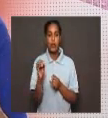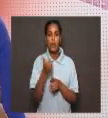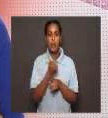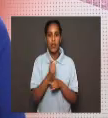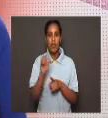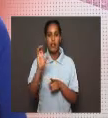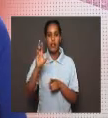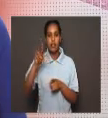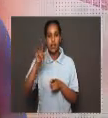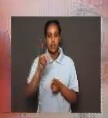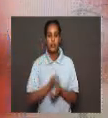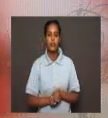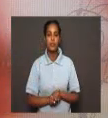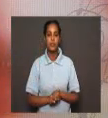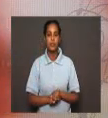metallic crystals.